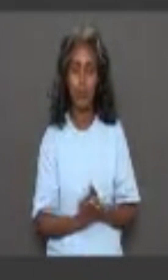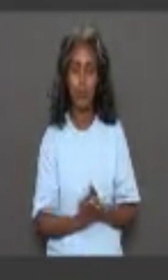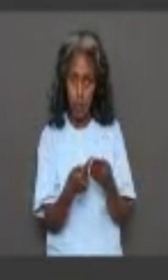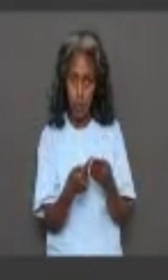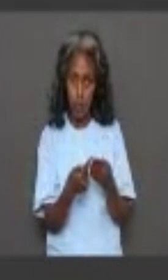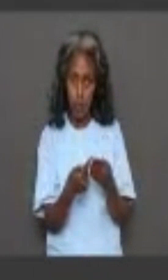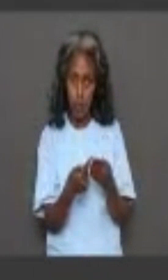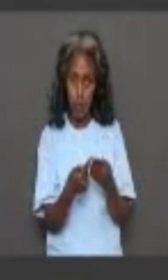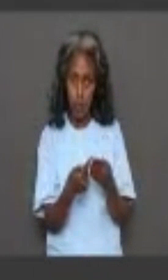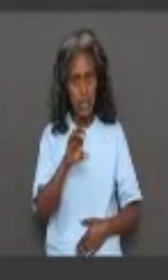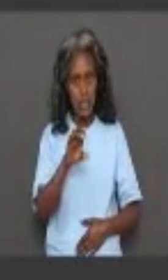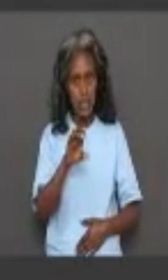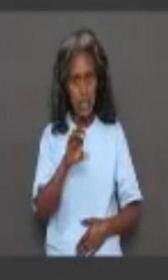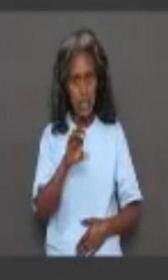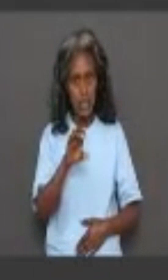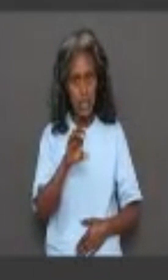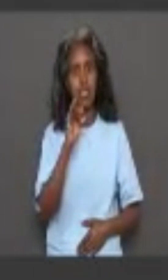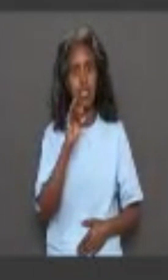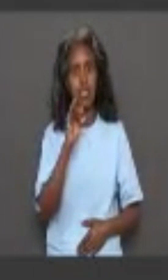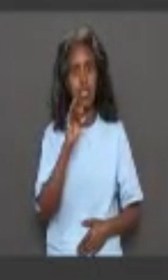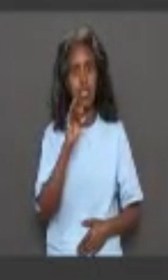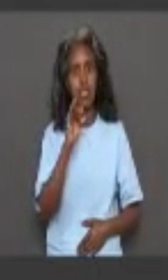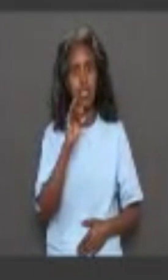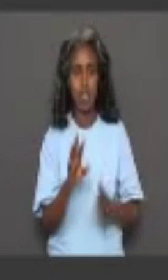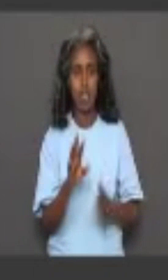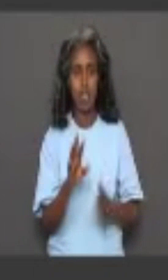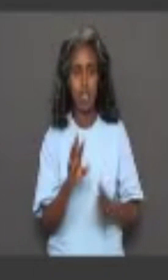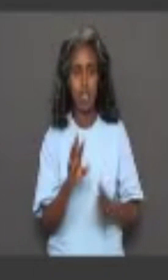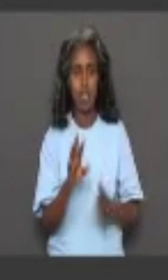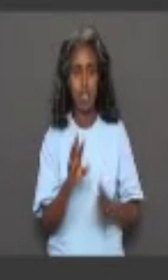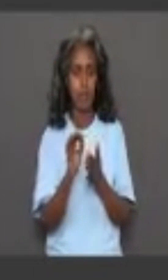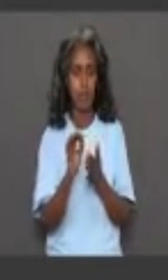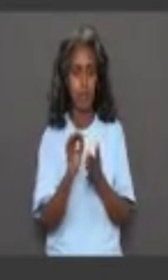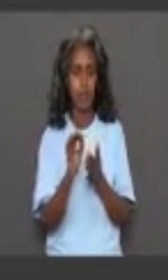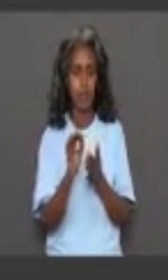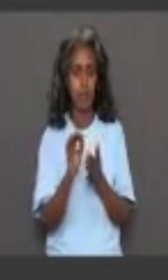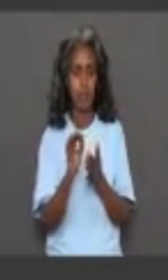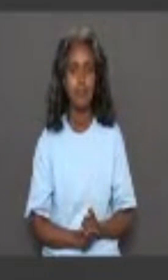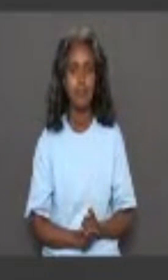C is a rational number.